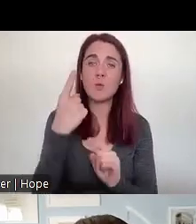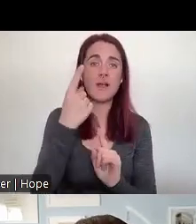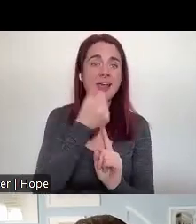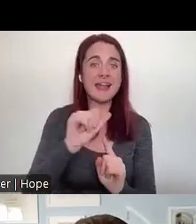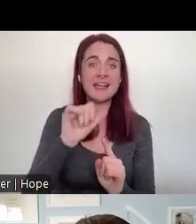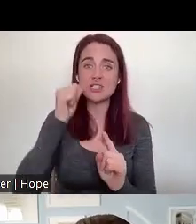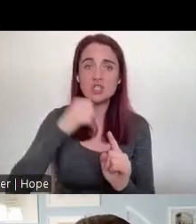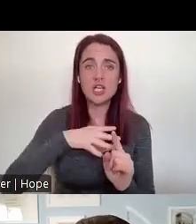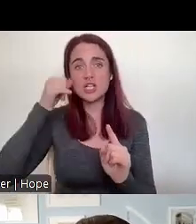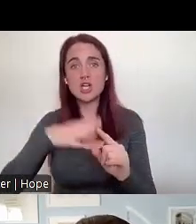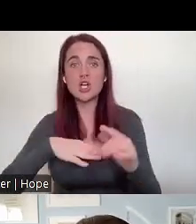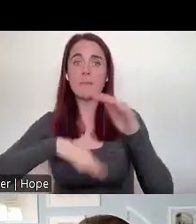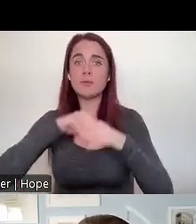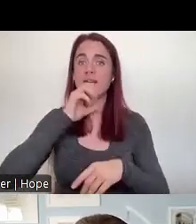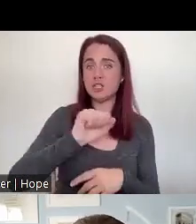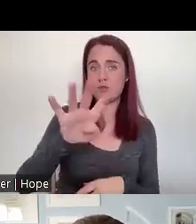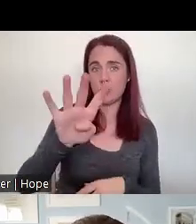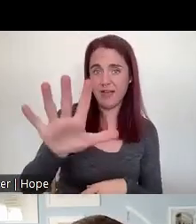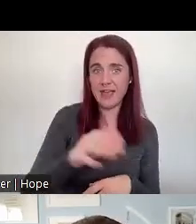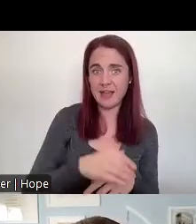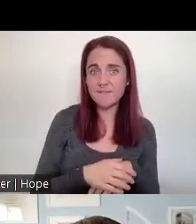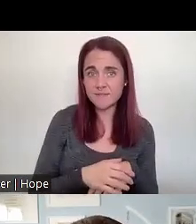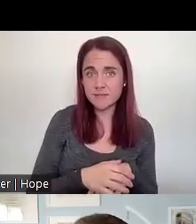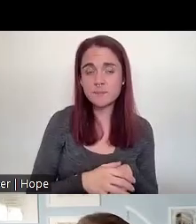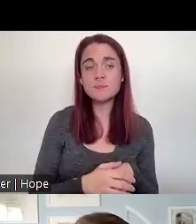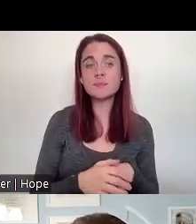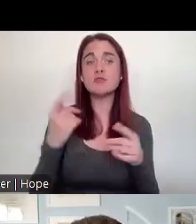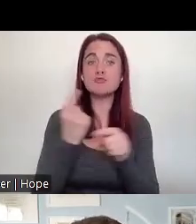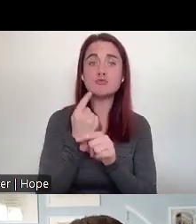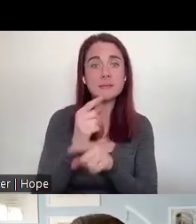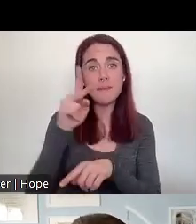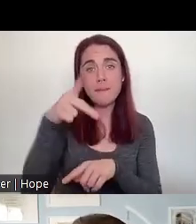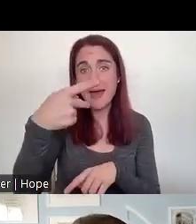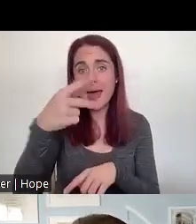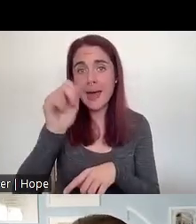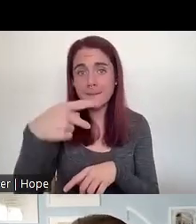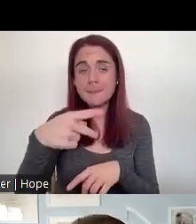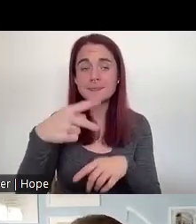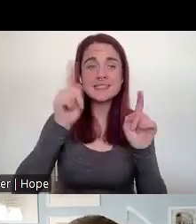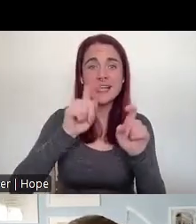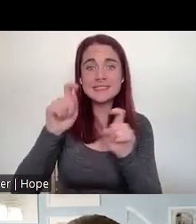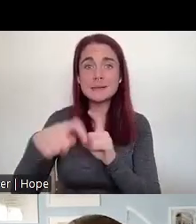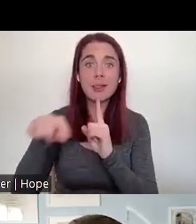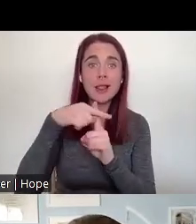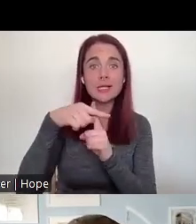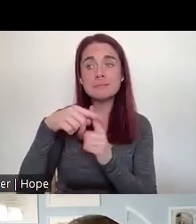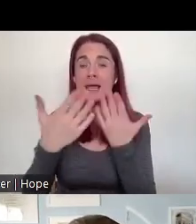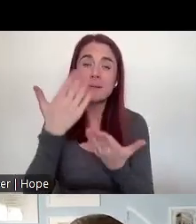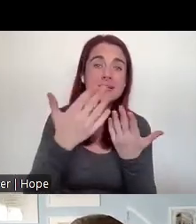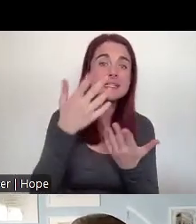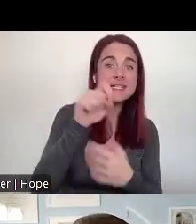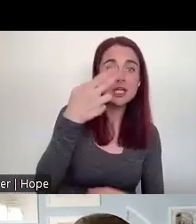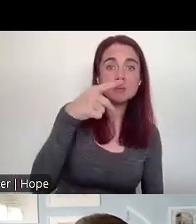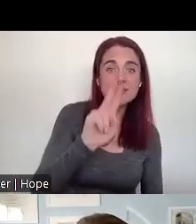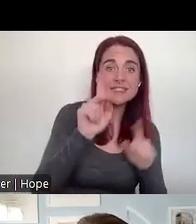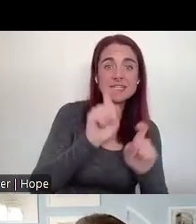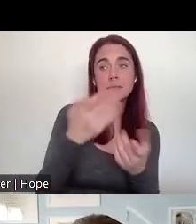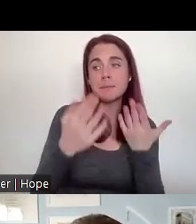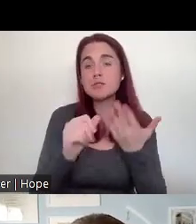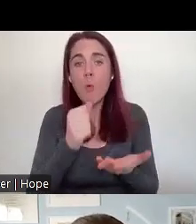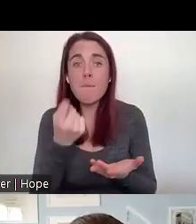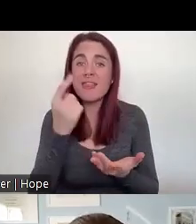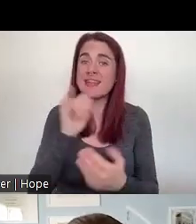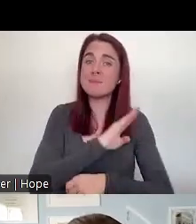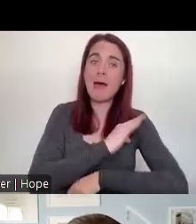to the age of 45. Routine pap testing plus or minus HPV testing is one of the most powerful ways